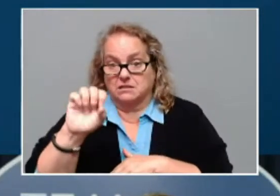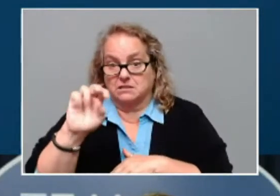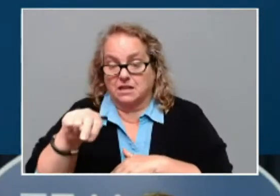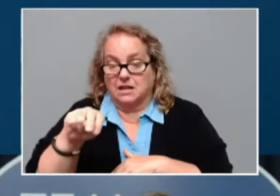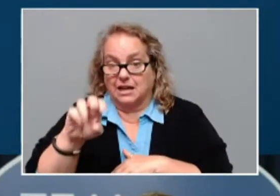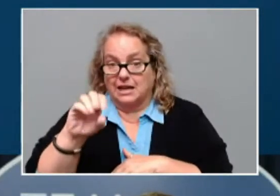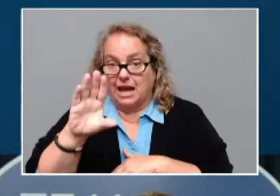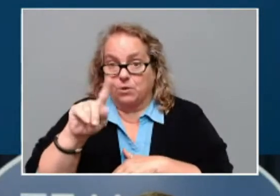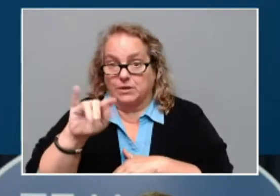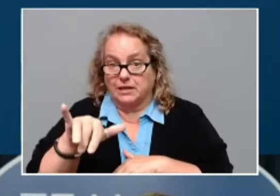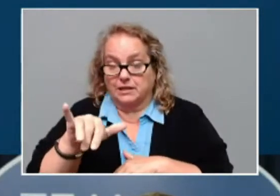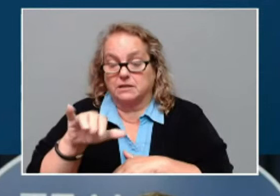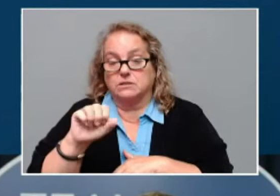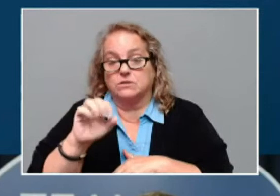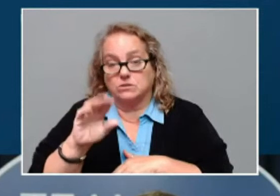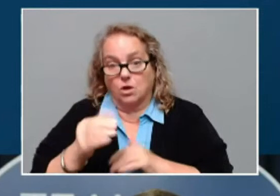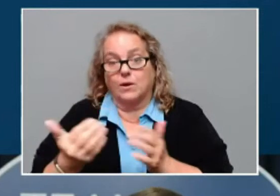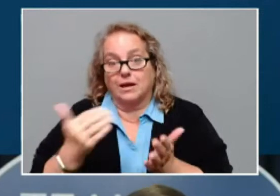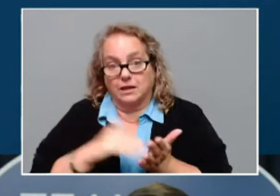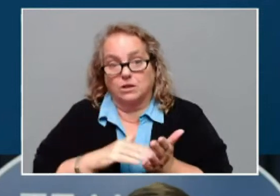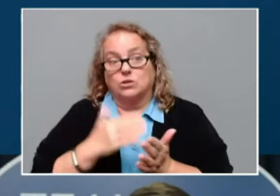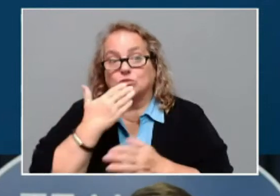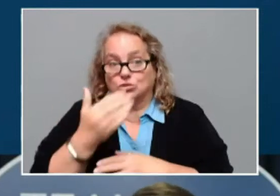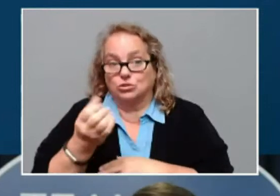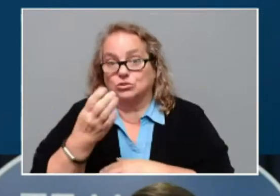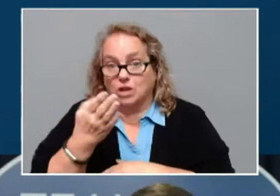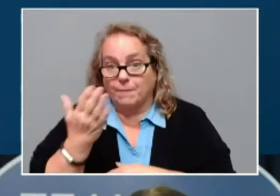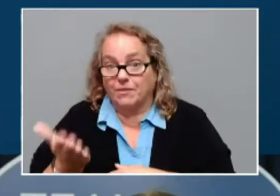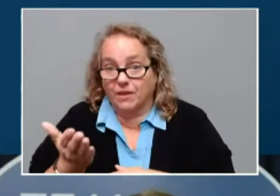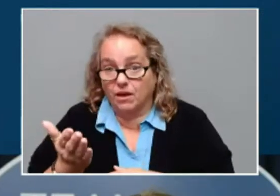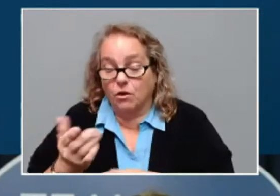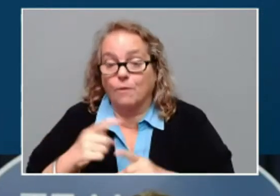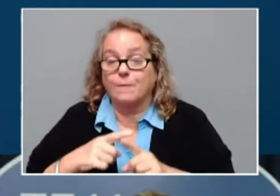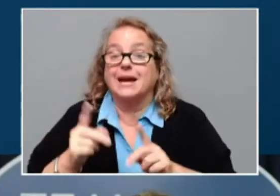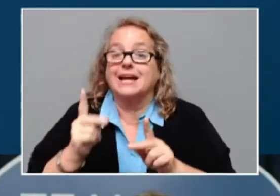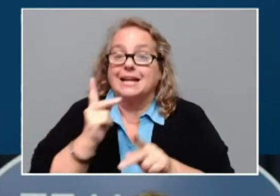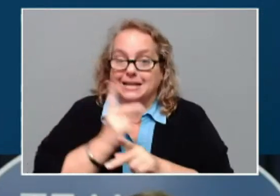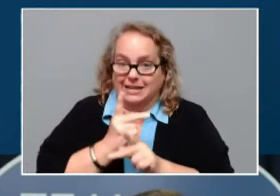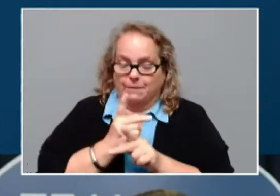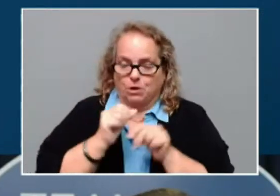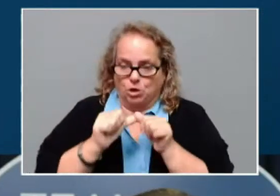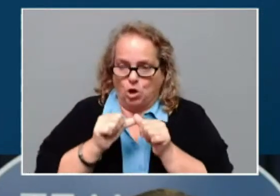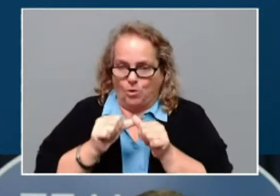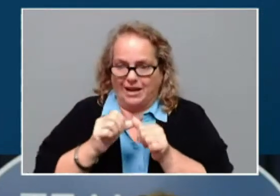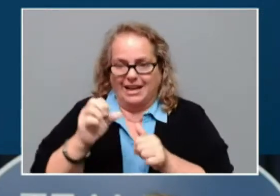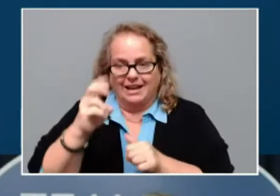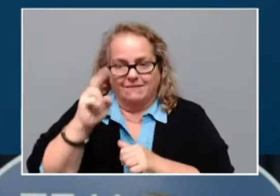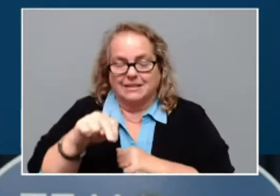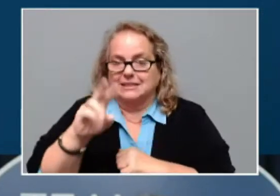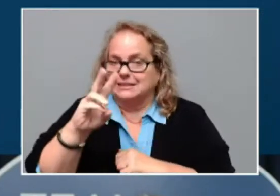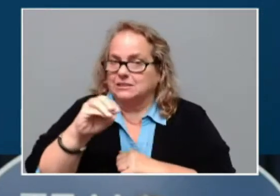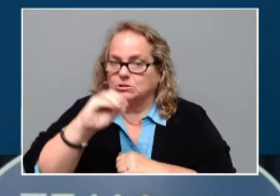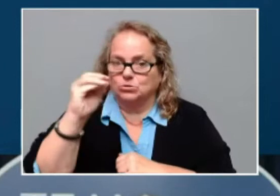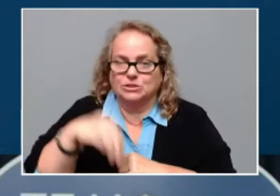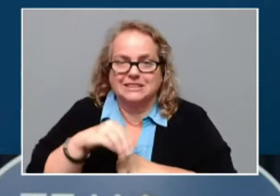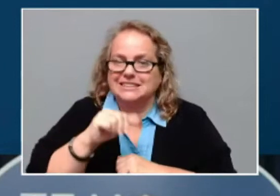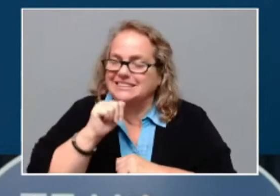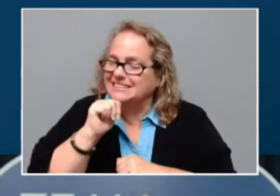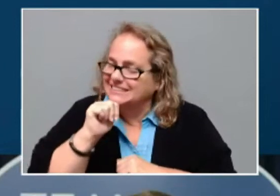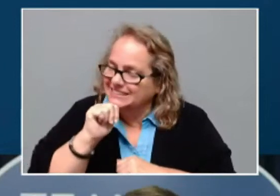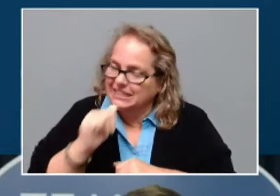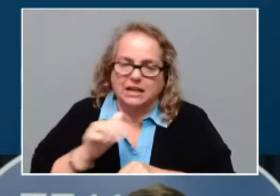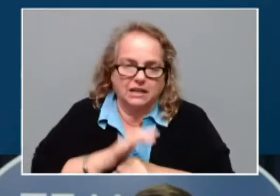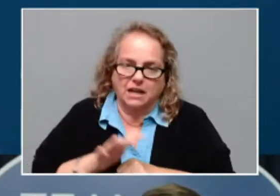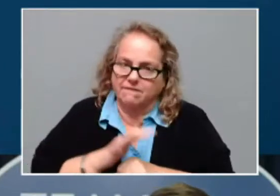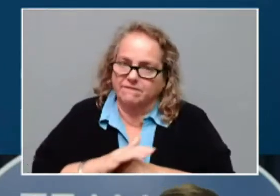Again, good job there. Keep going. Even 60%, not quite enough.